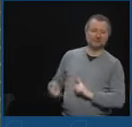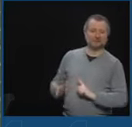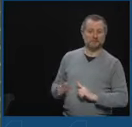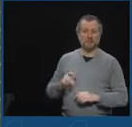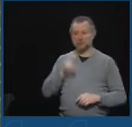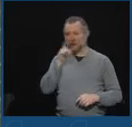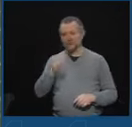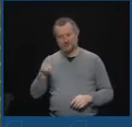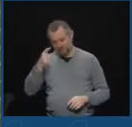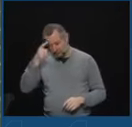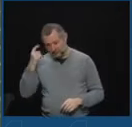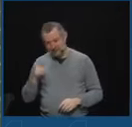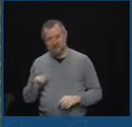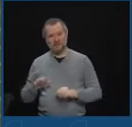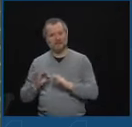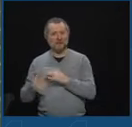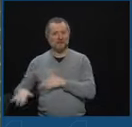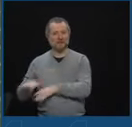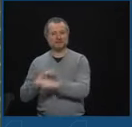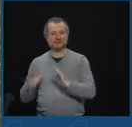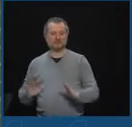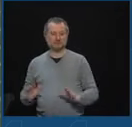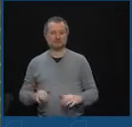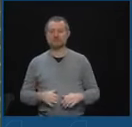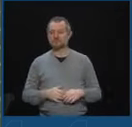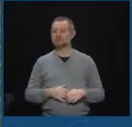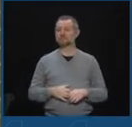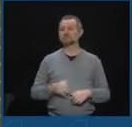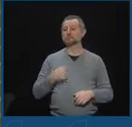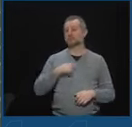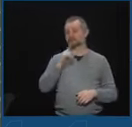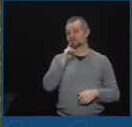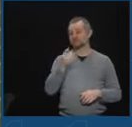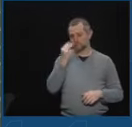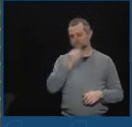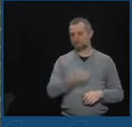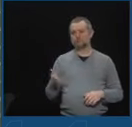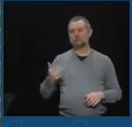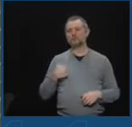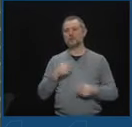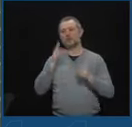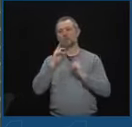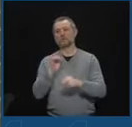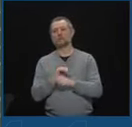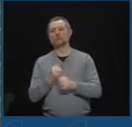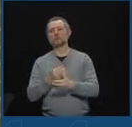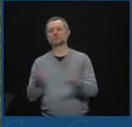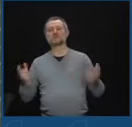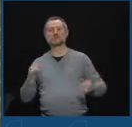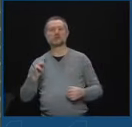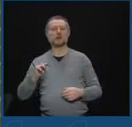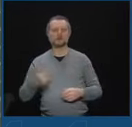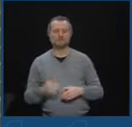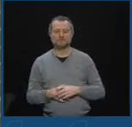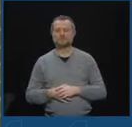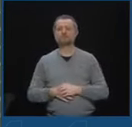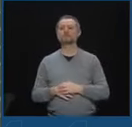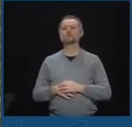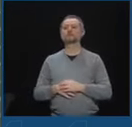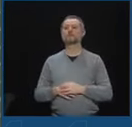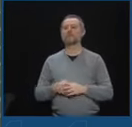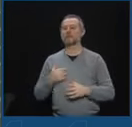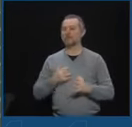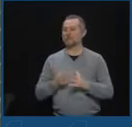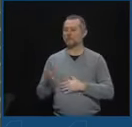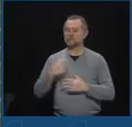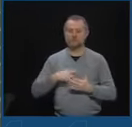their families. So I just want to say that it's been an honor working with SNUG. It's been an honor going through this program